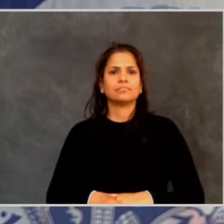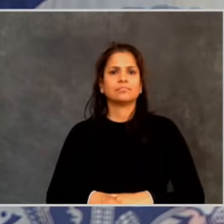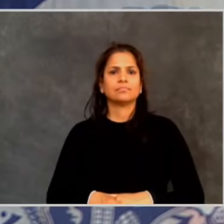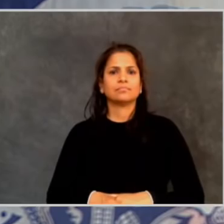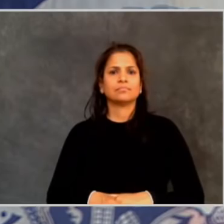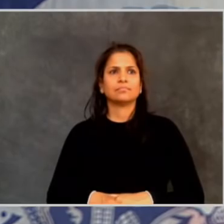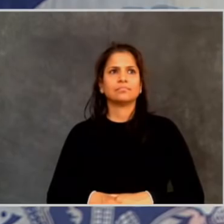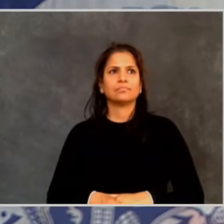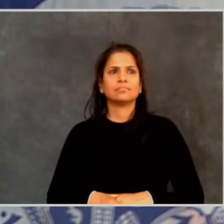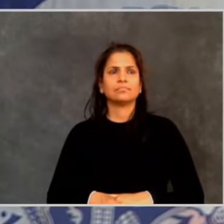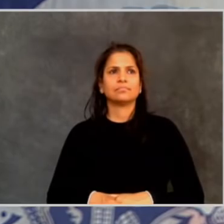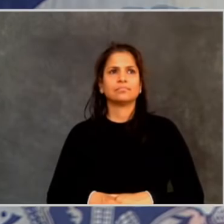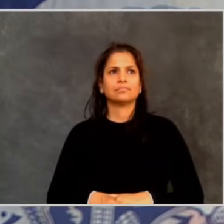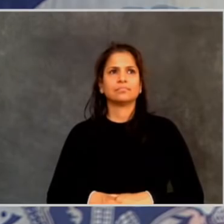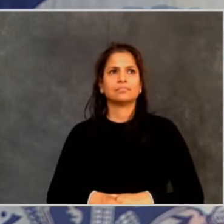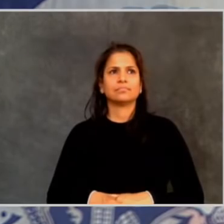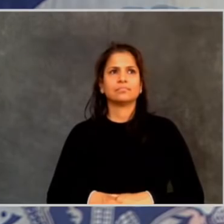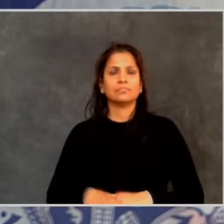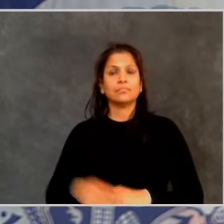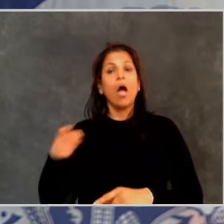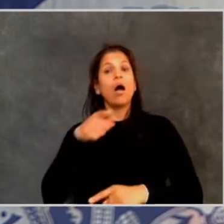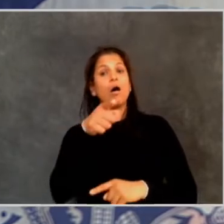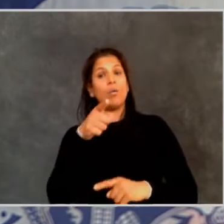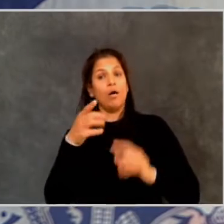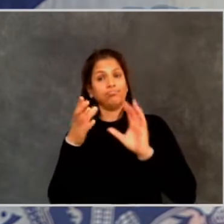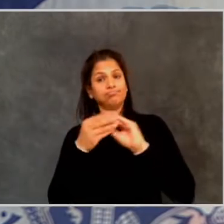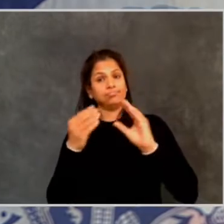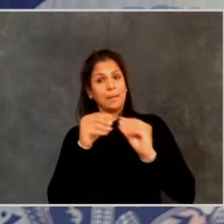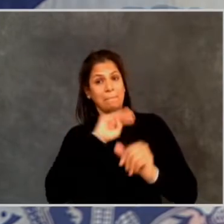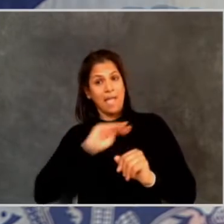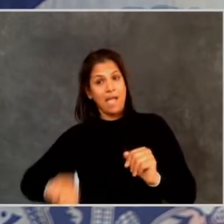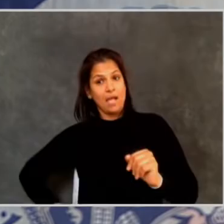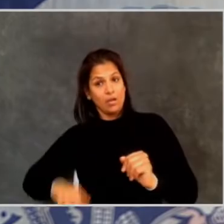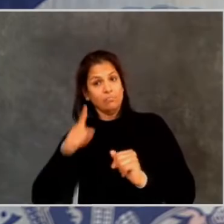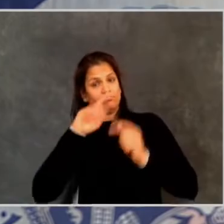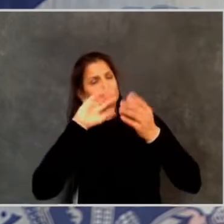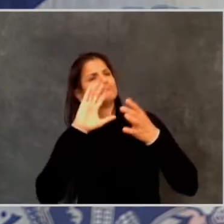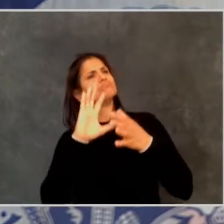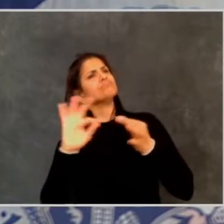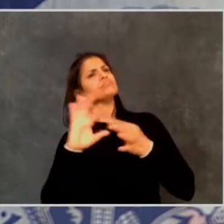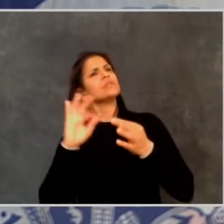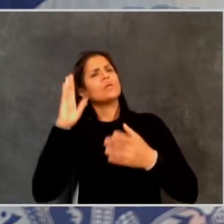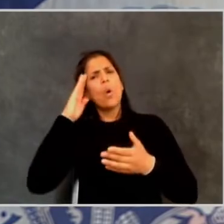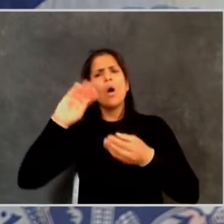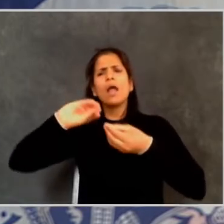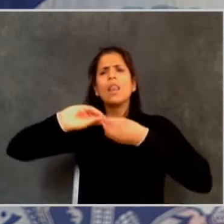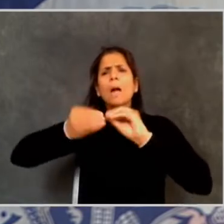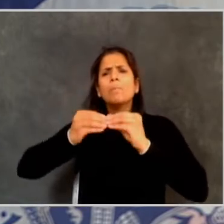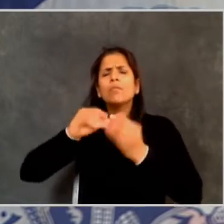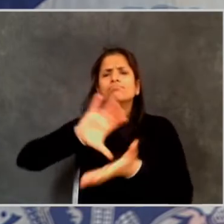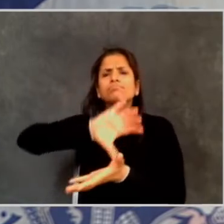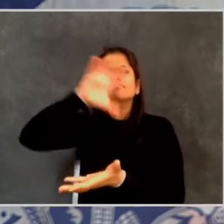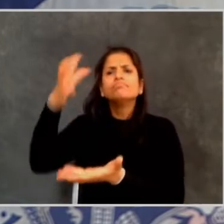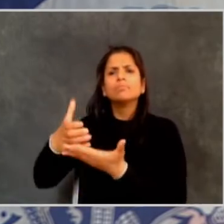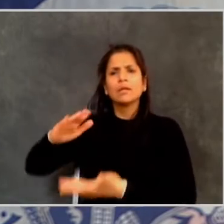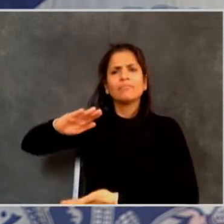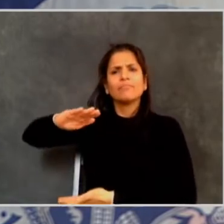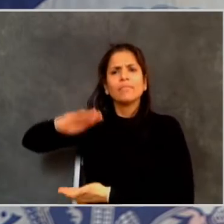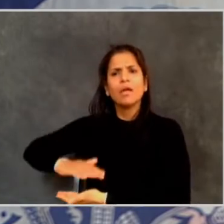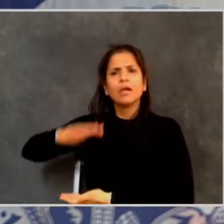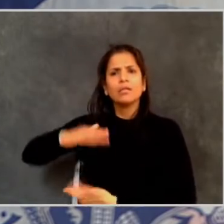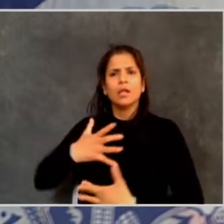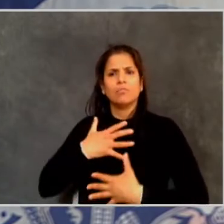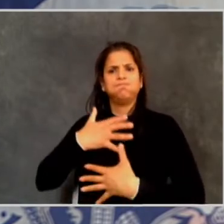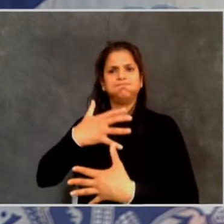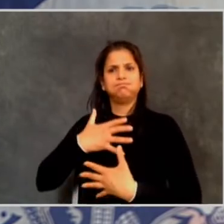the ventilators very interesting. That we were projecting we need 300 more, but we're only needing